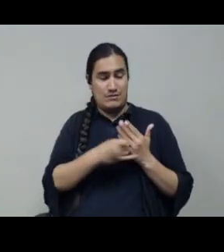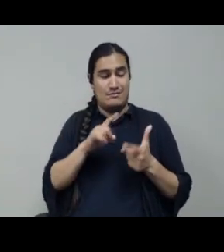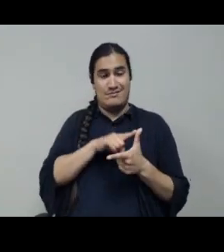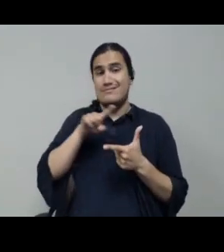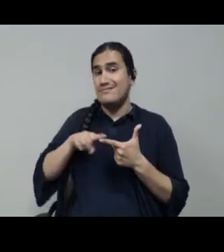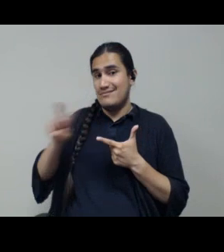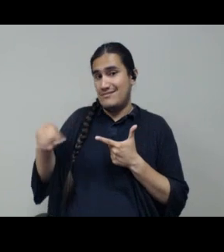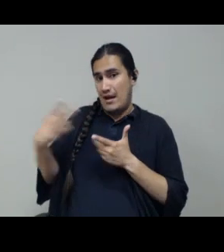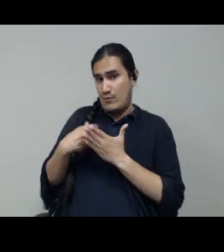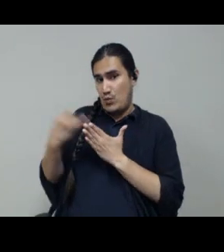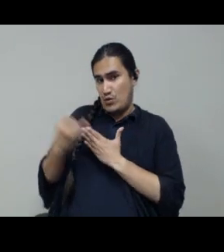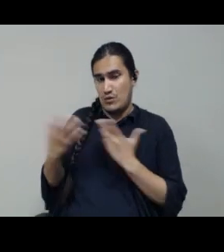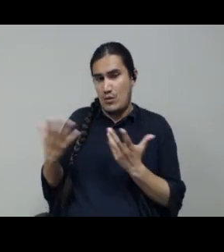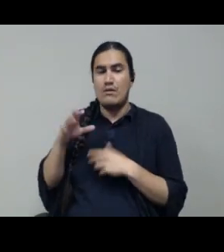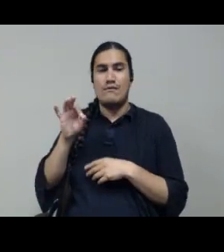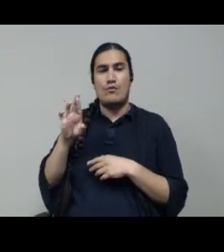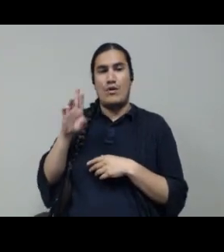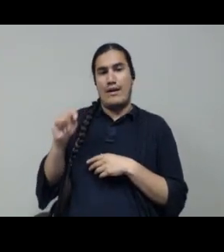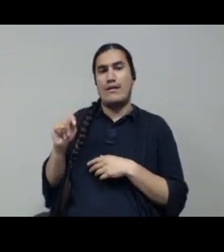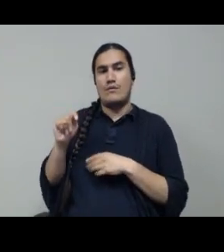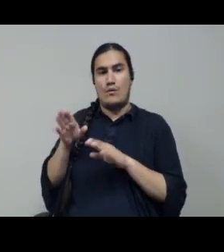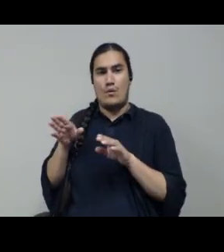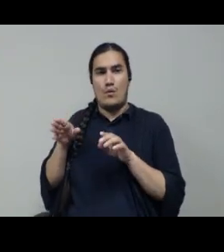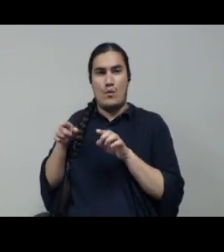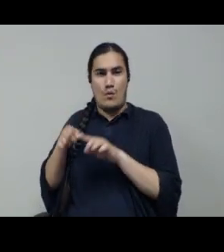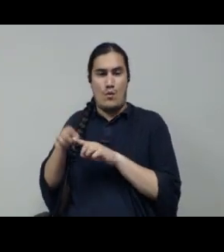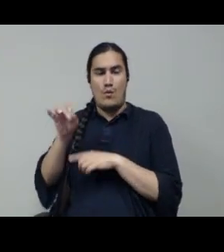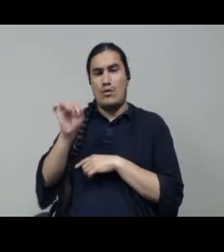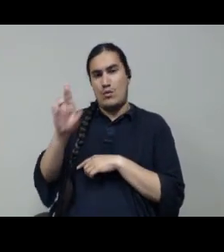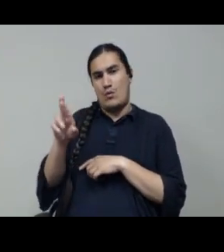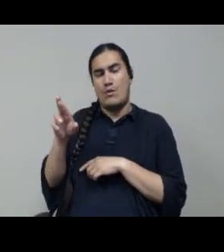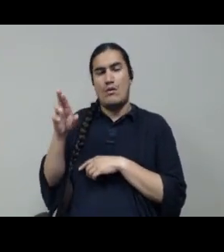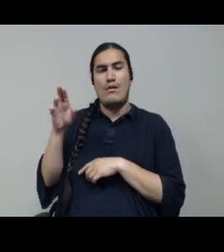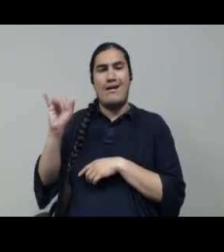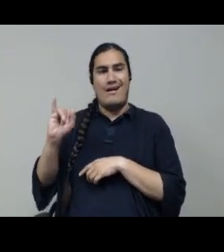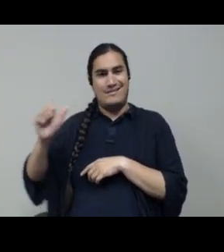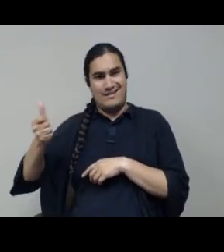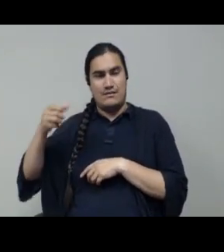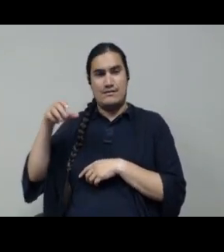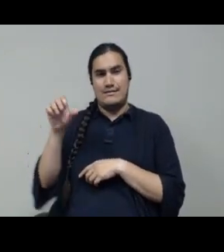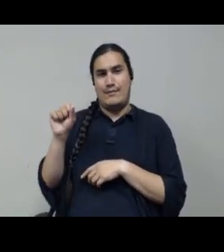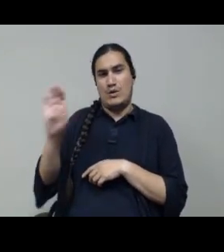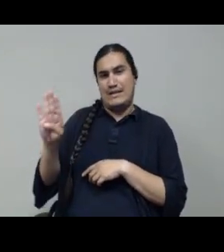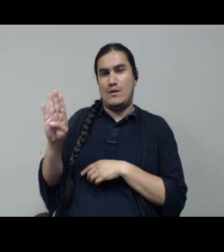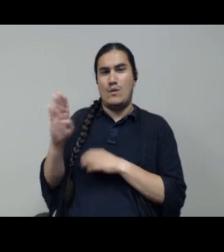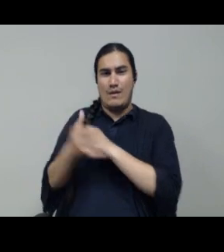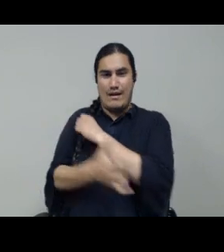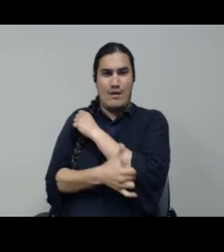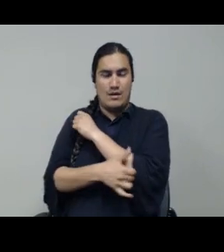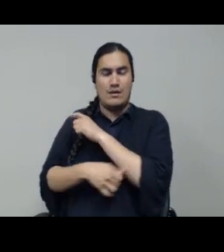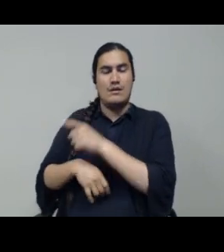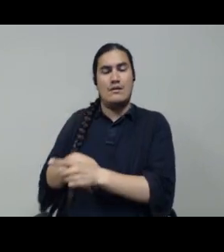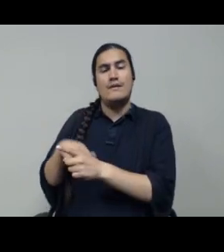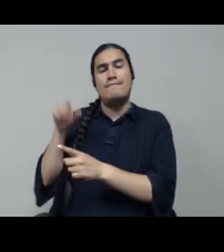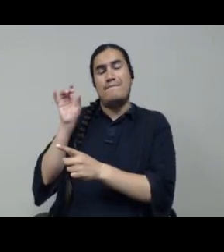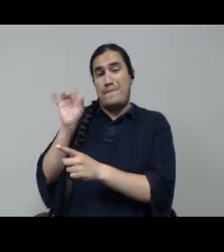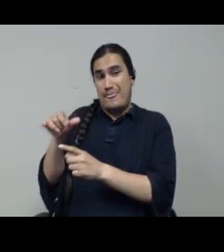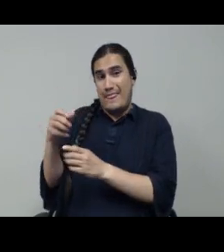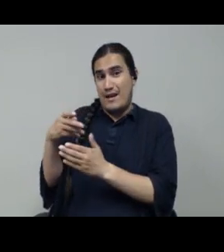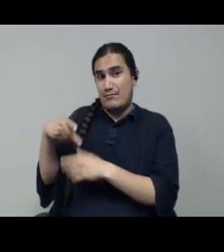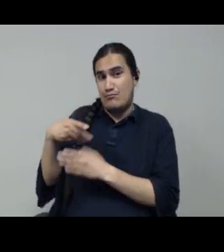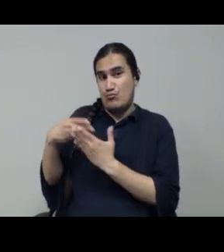project is a freight corridor improvement project on I-10 in San Bernardino County. That